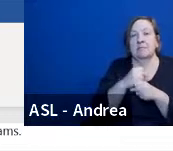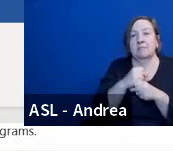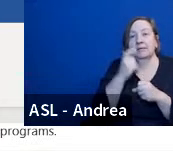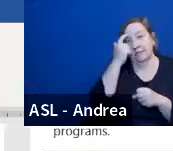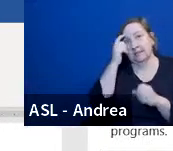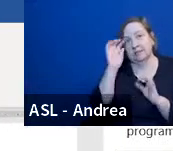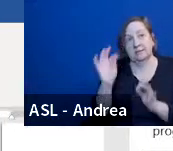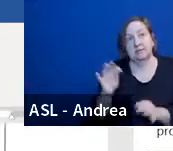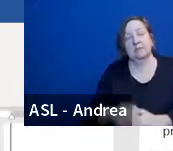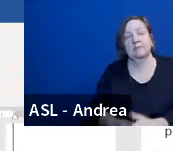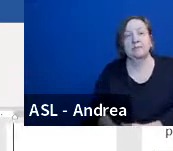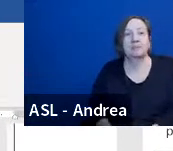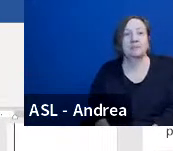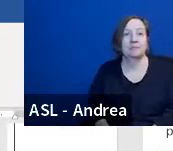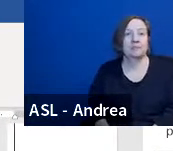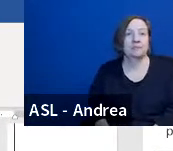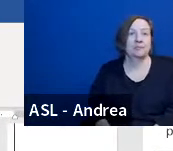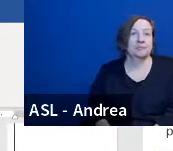sense.